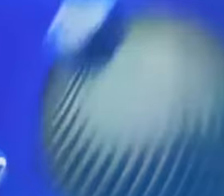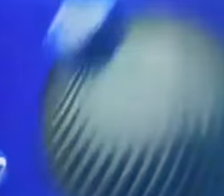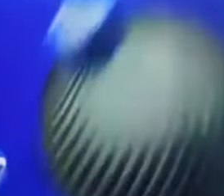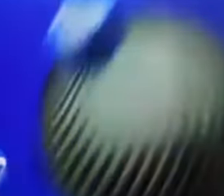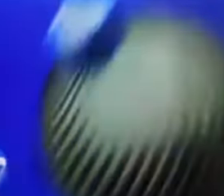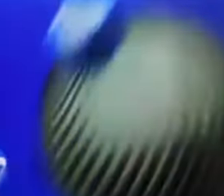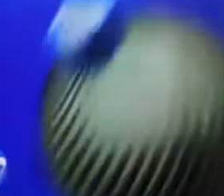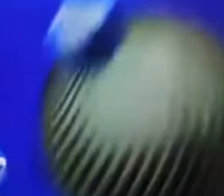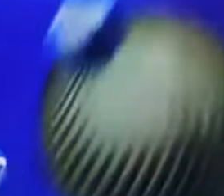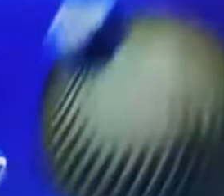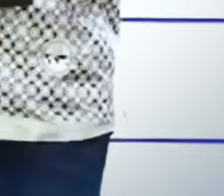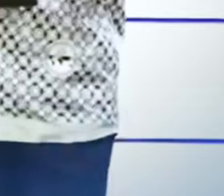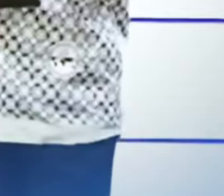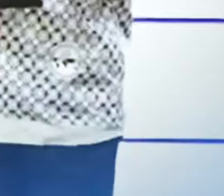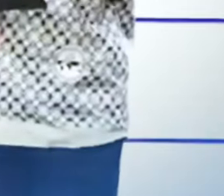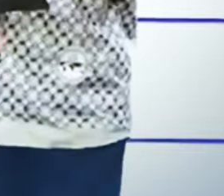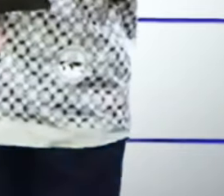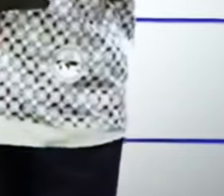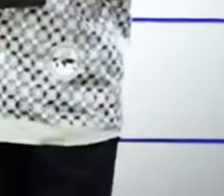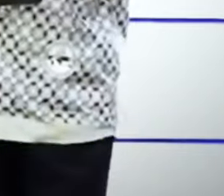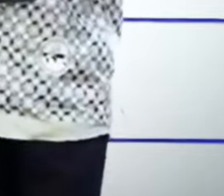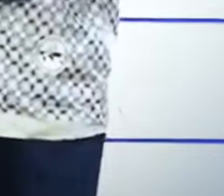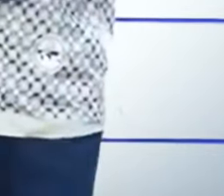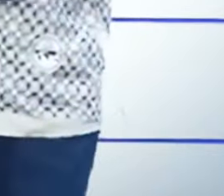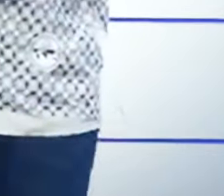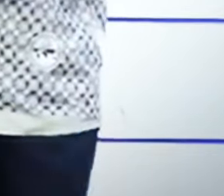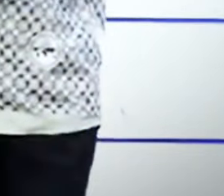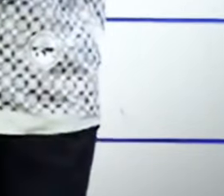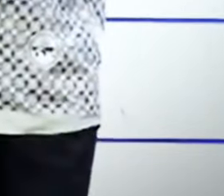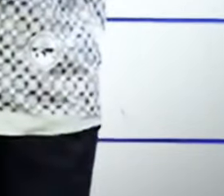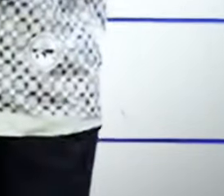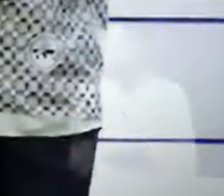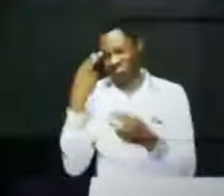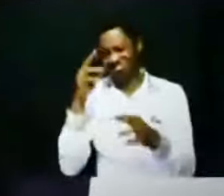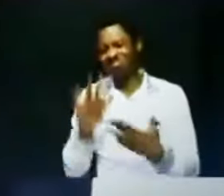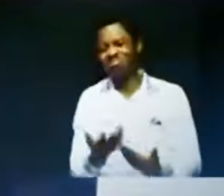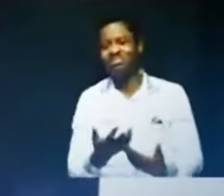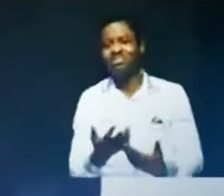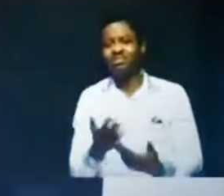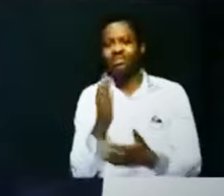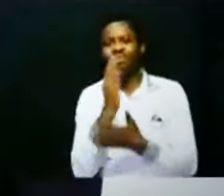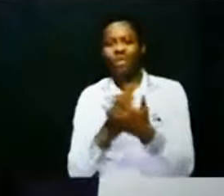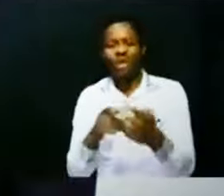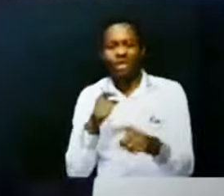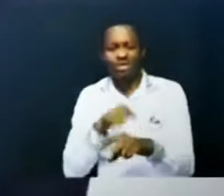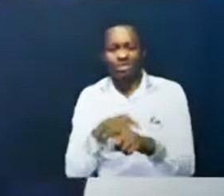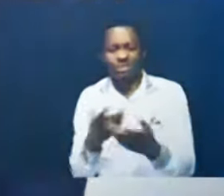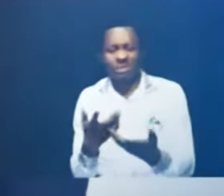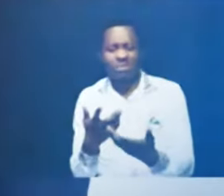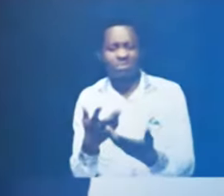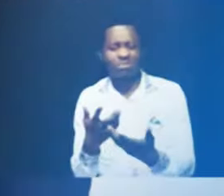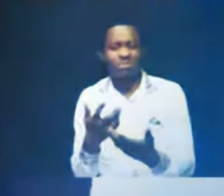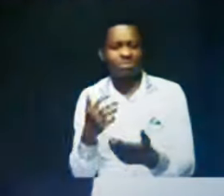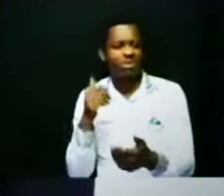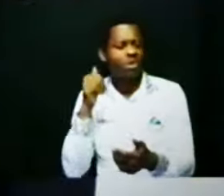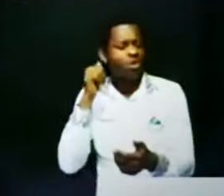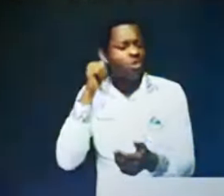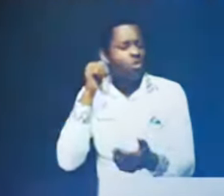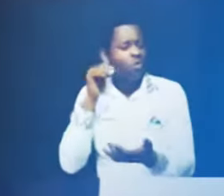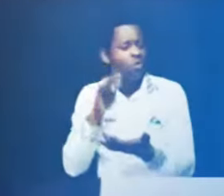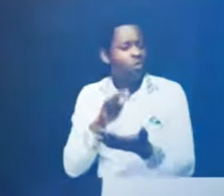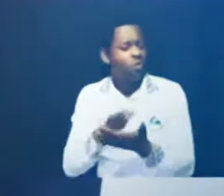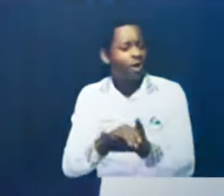You are thinking of yours, eh? Oh, you know what you are. I see. Sometimes, you, a wife can have a